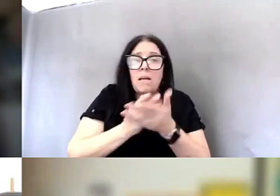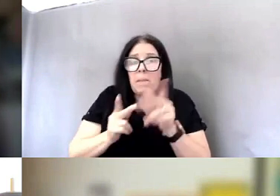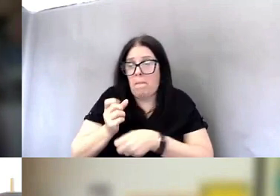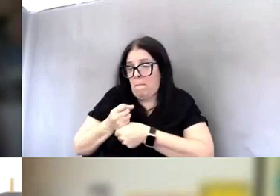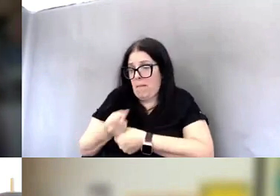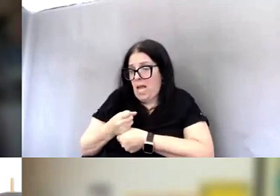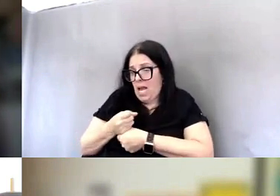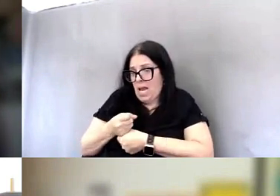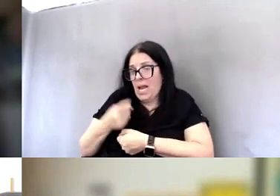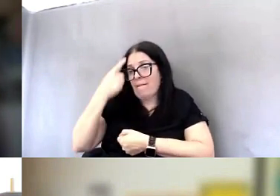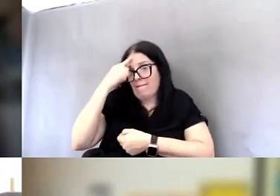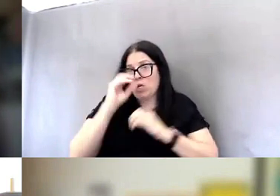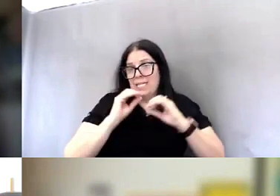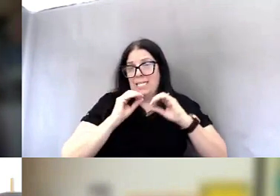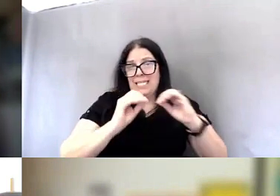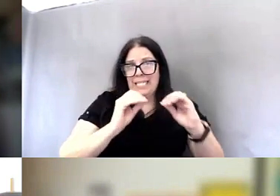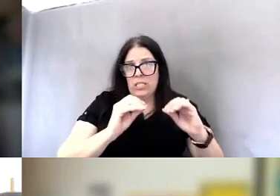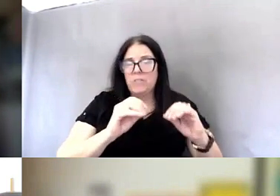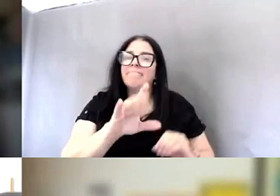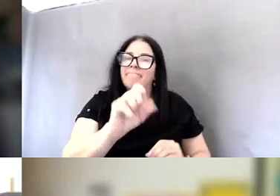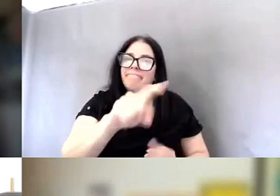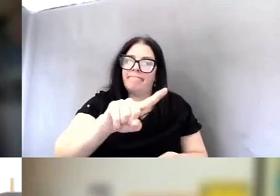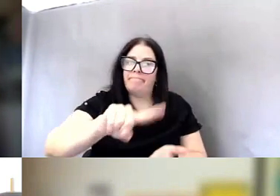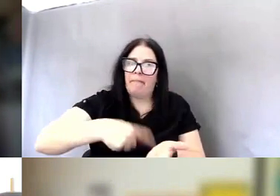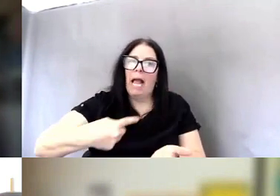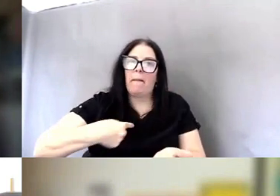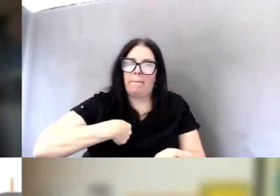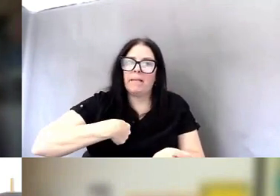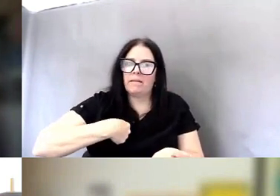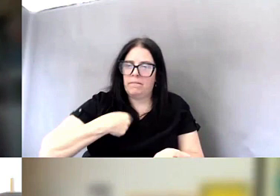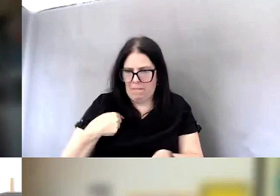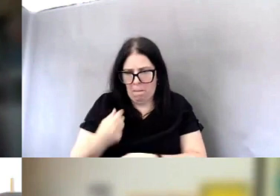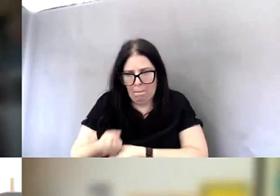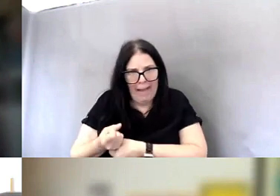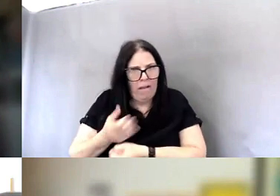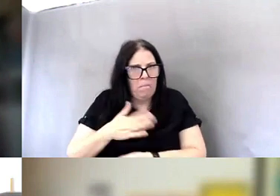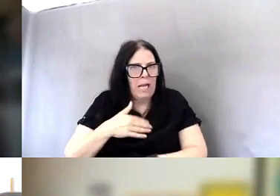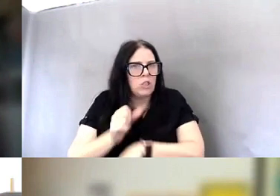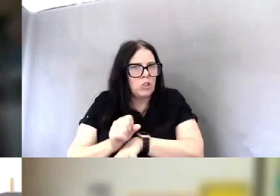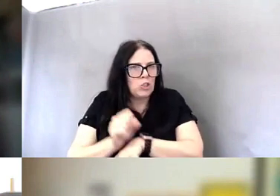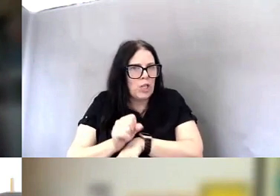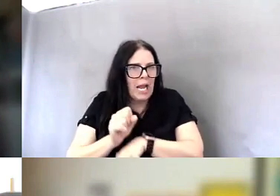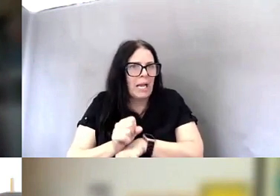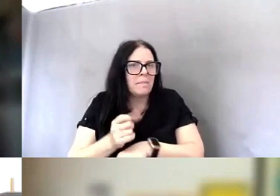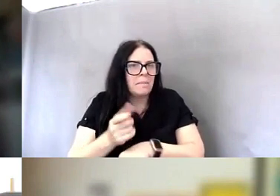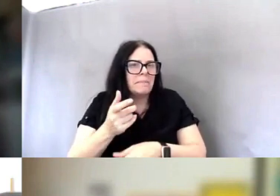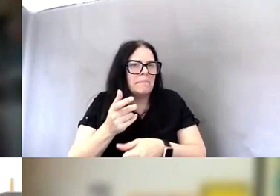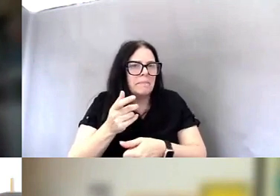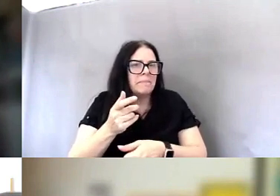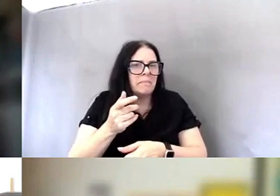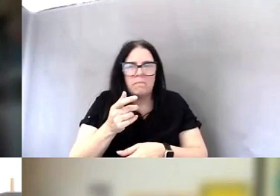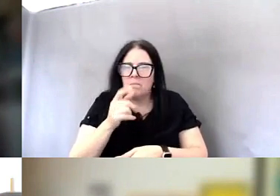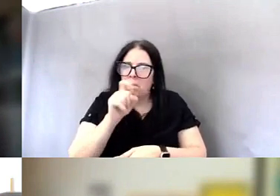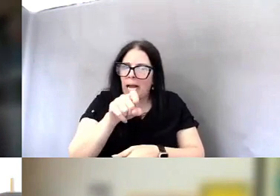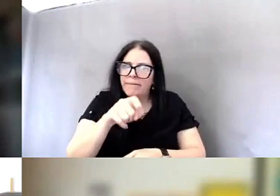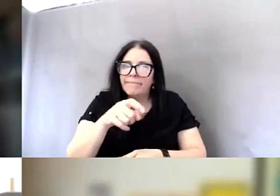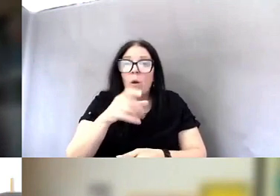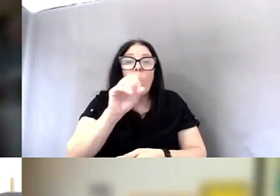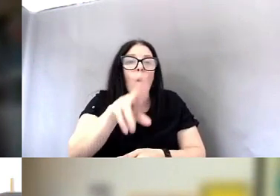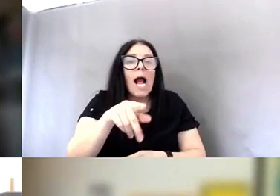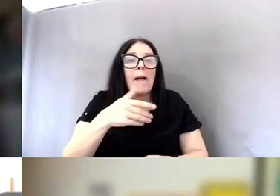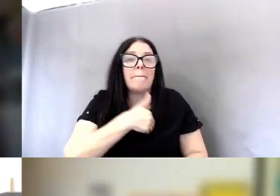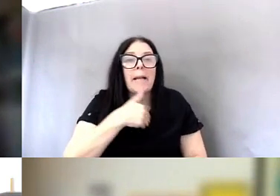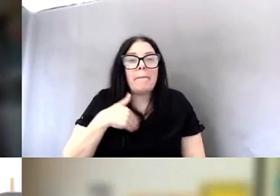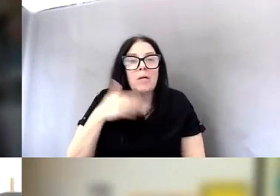purposes that are proprietary. You have to pay for them. They're behind, you have to subscribe. So